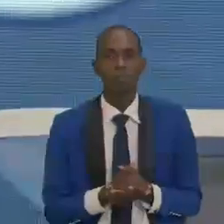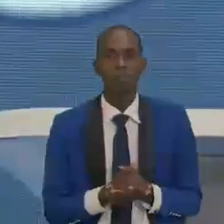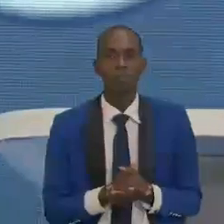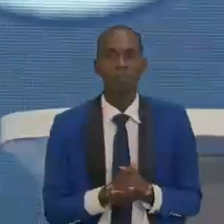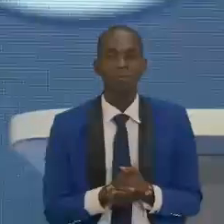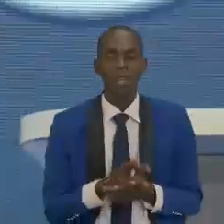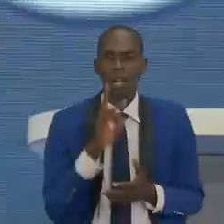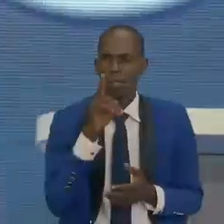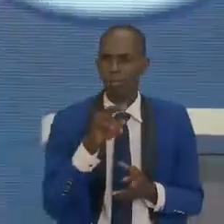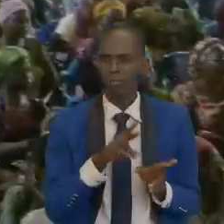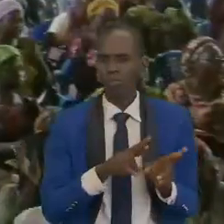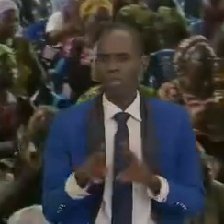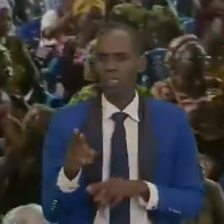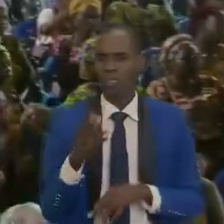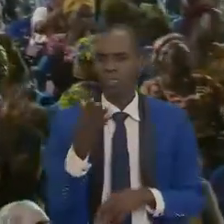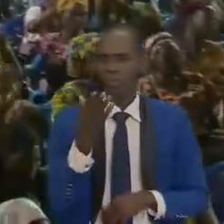Are you ready there?